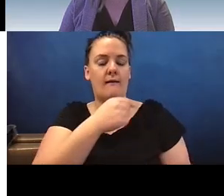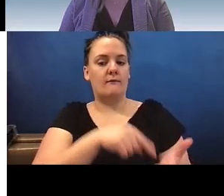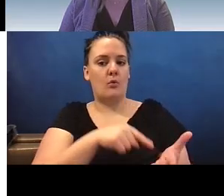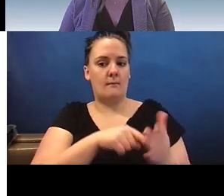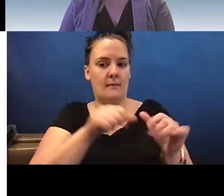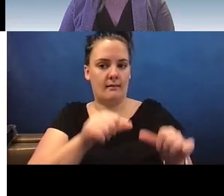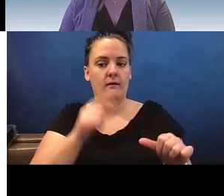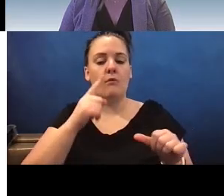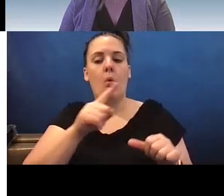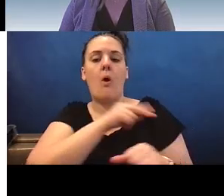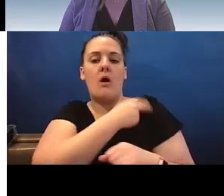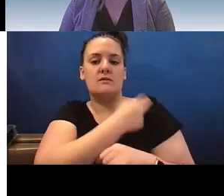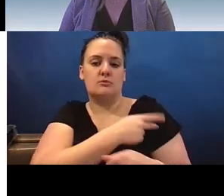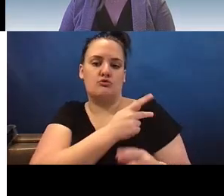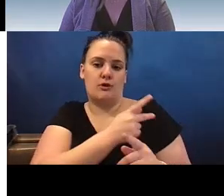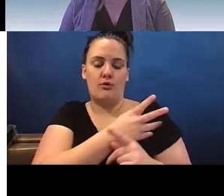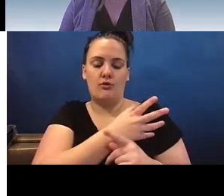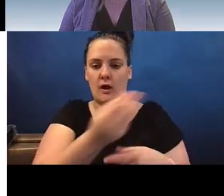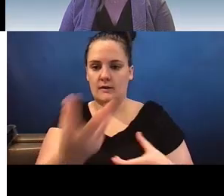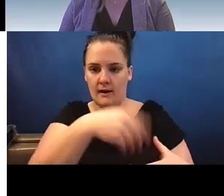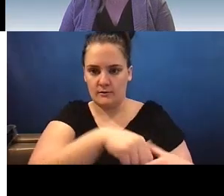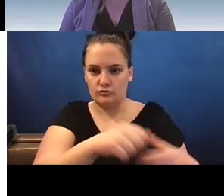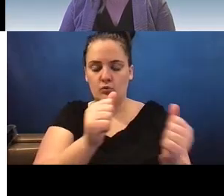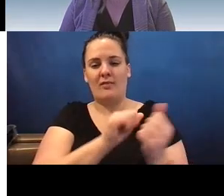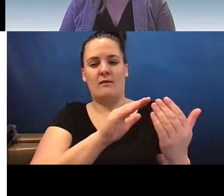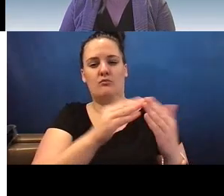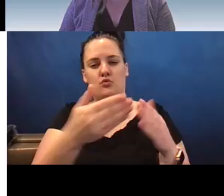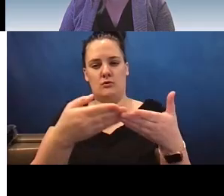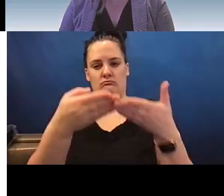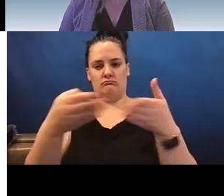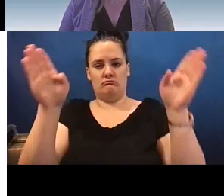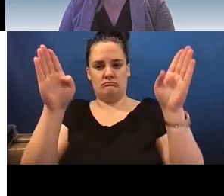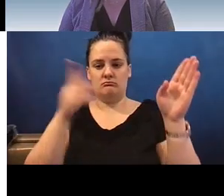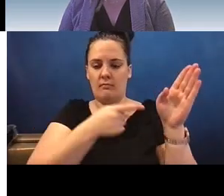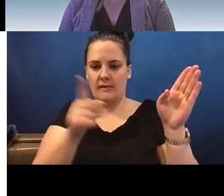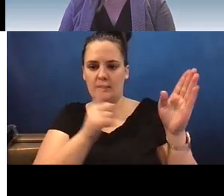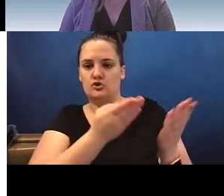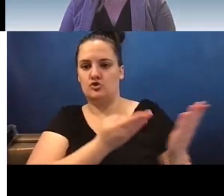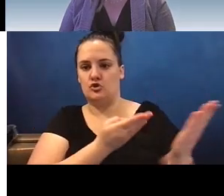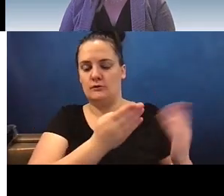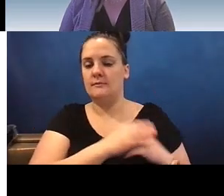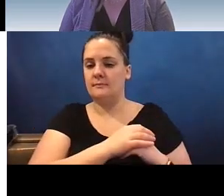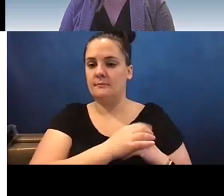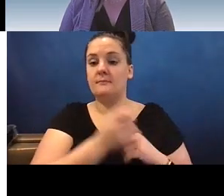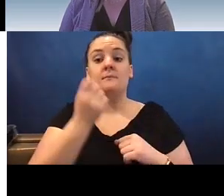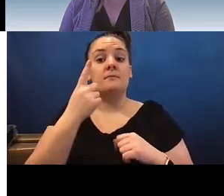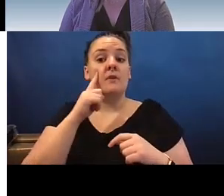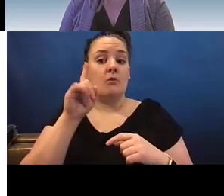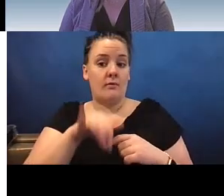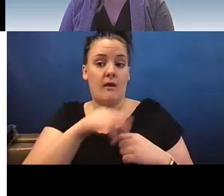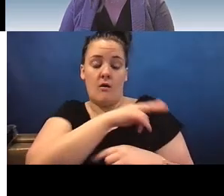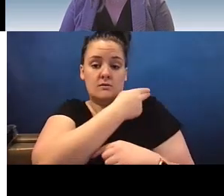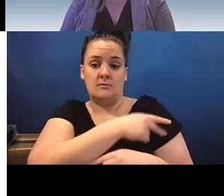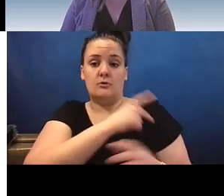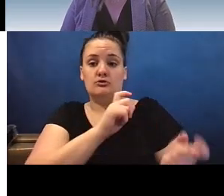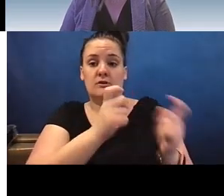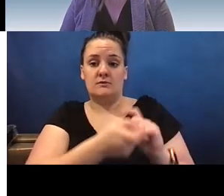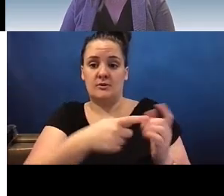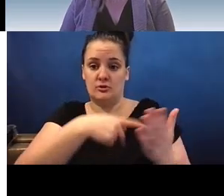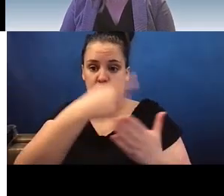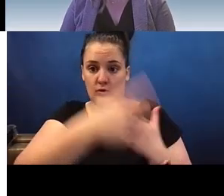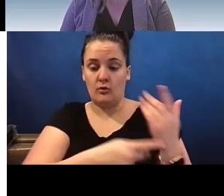of hospital care and engaging with the communities they serve. Throughout the Hospital Transformation